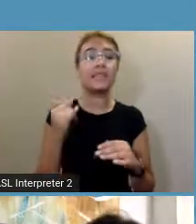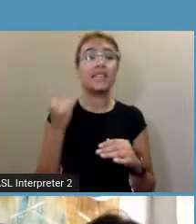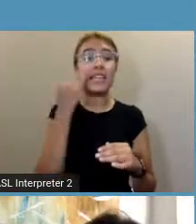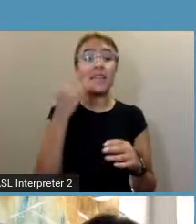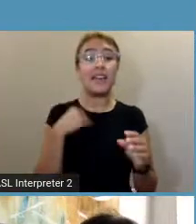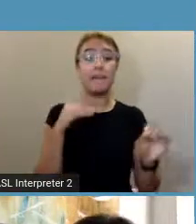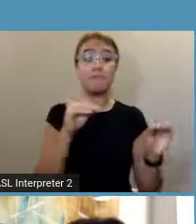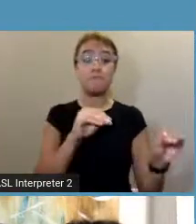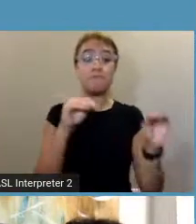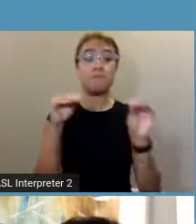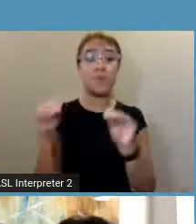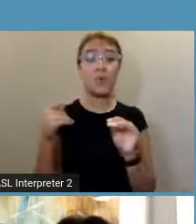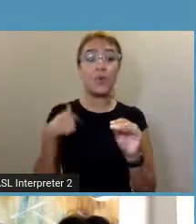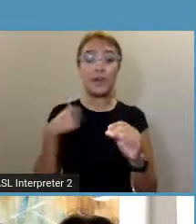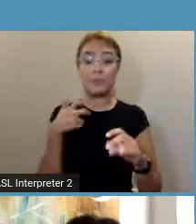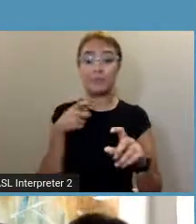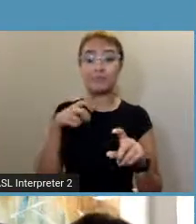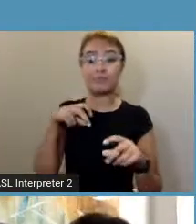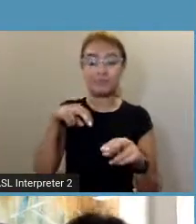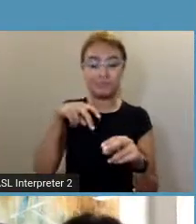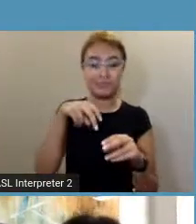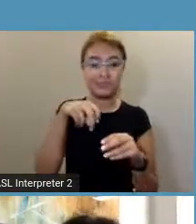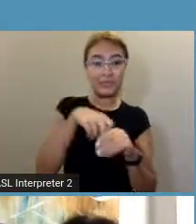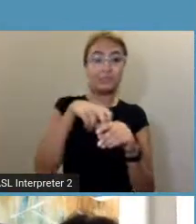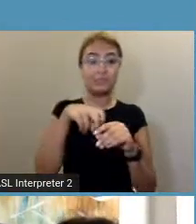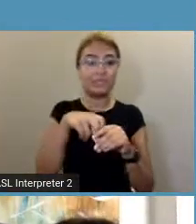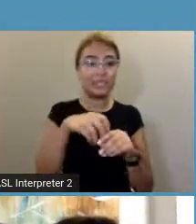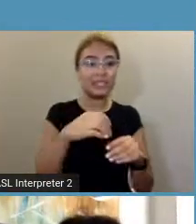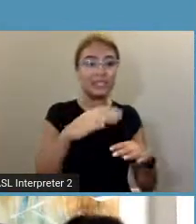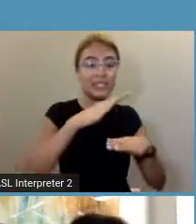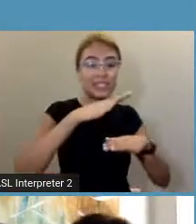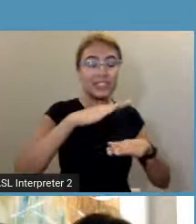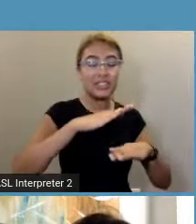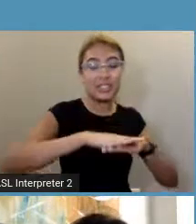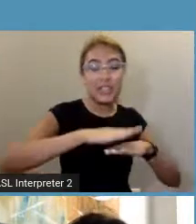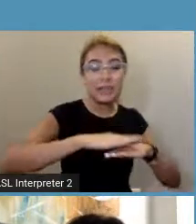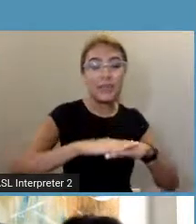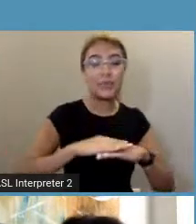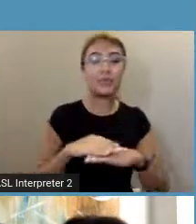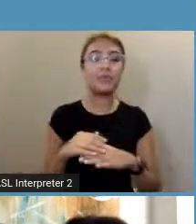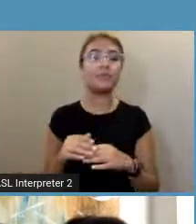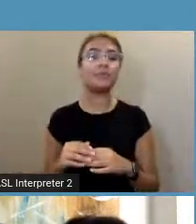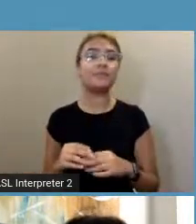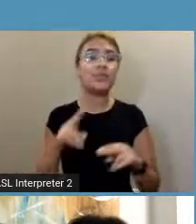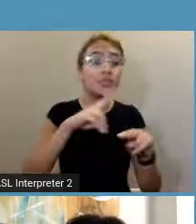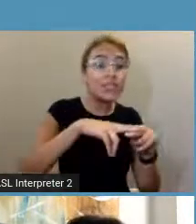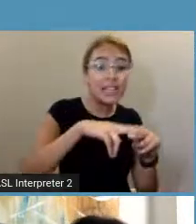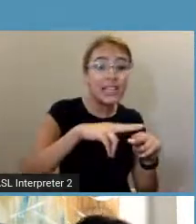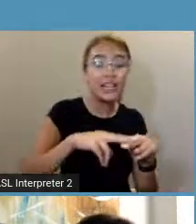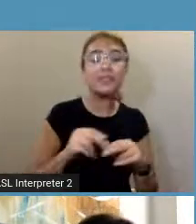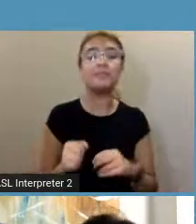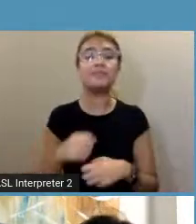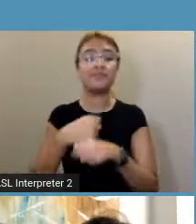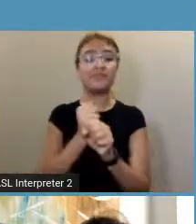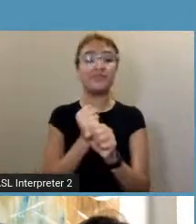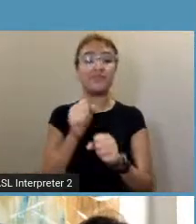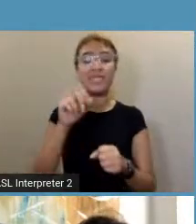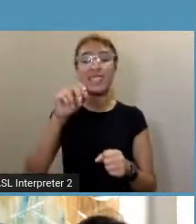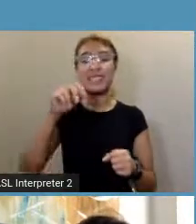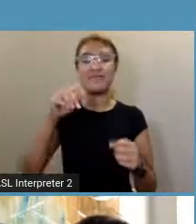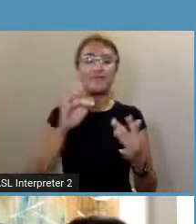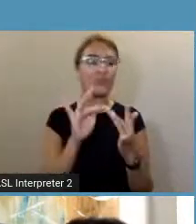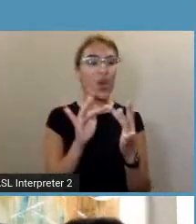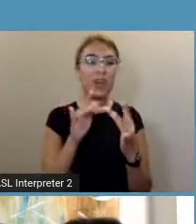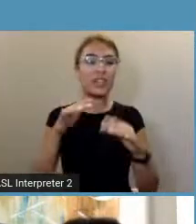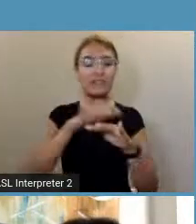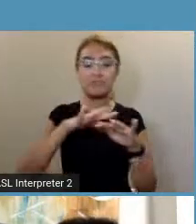into a chair or a table. This is a very extreme example of how you can overlay an exhibition. So you create a virtual space, the system scans it, and